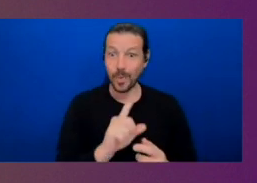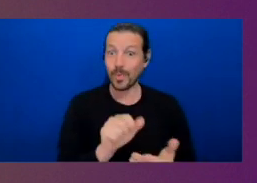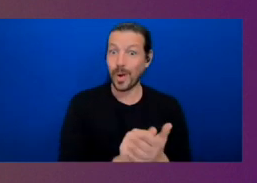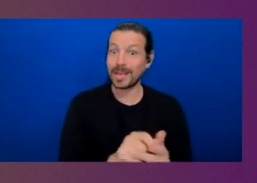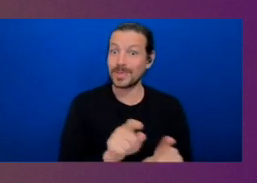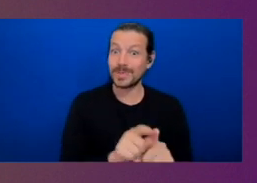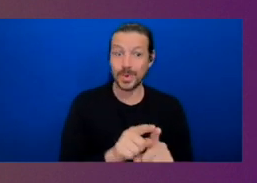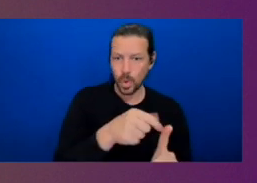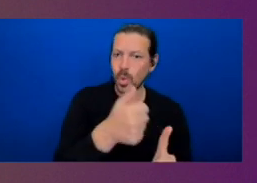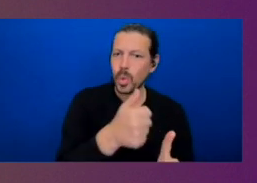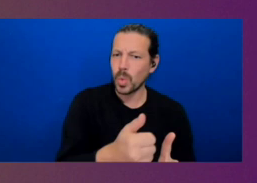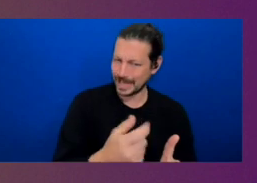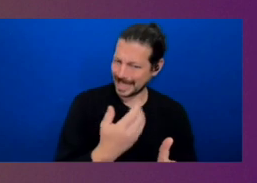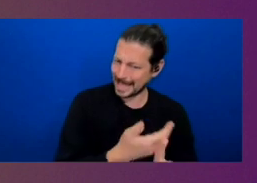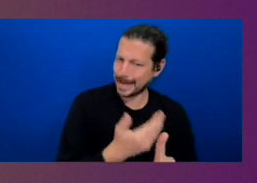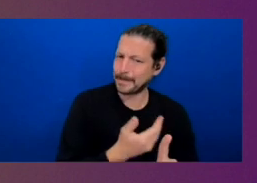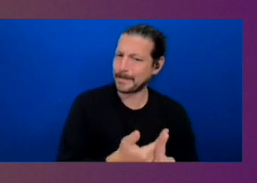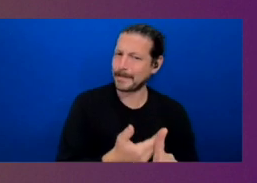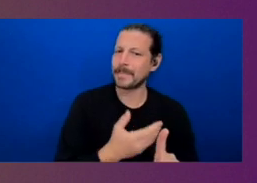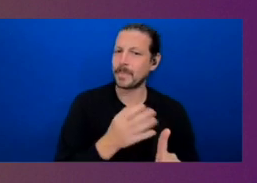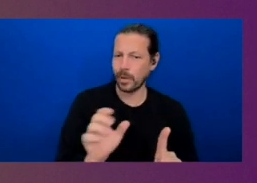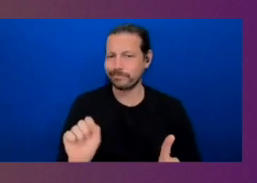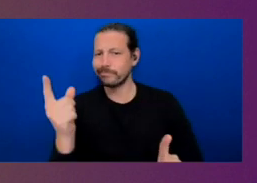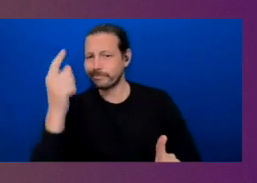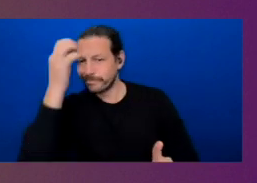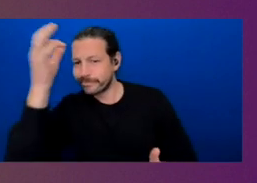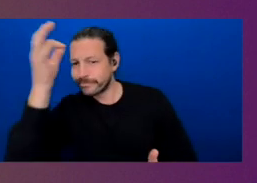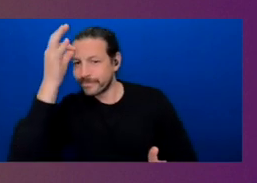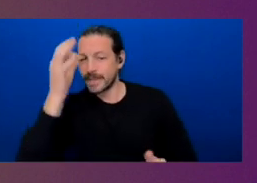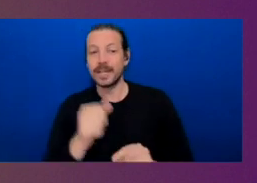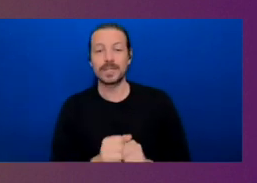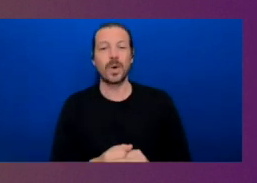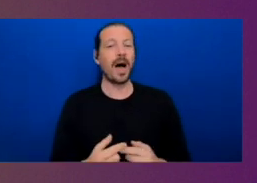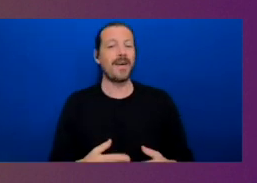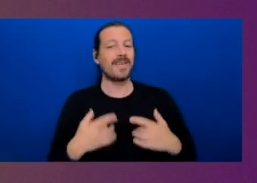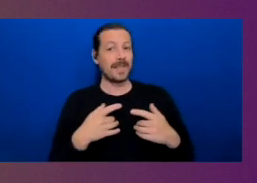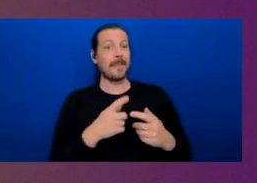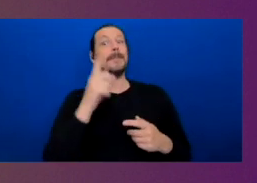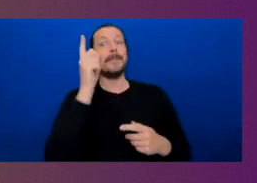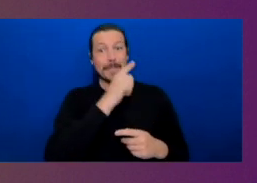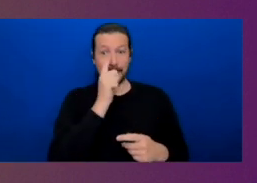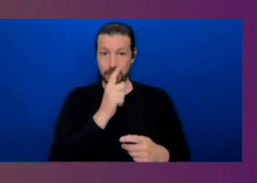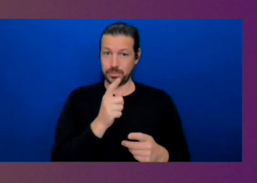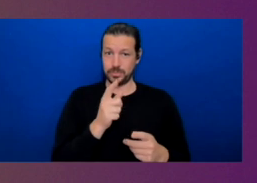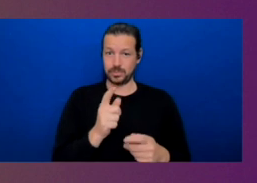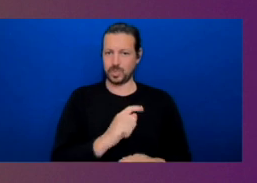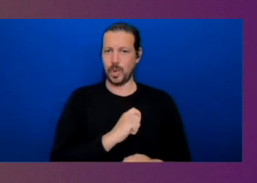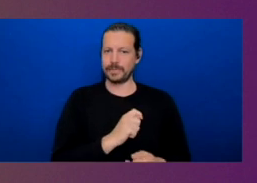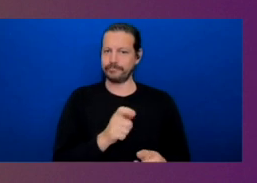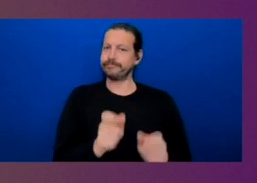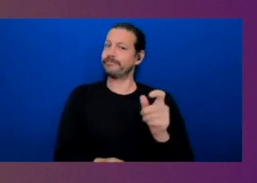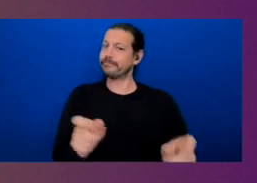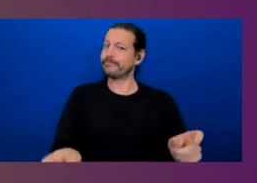working. So to me, people are trusted. It's not that the test is trusted, the other person is trusted. And it's up to